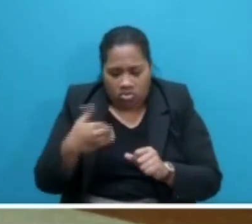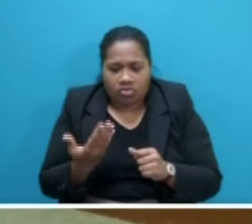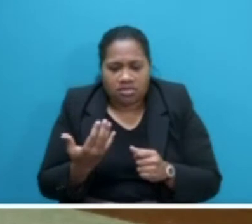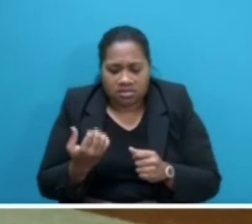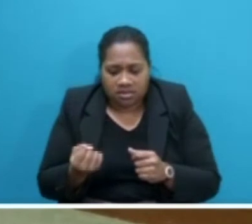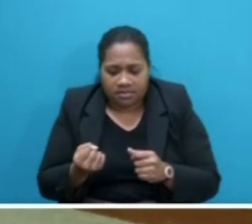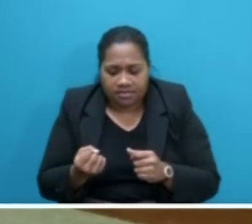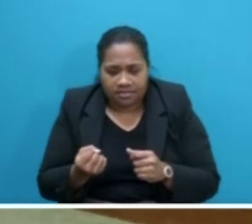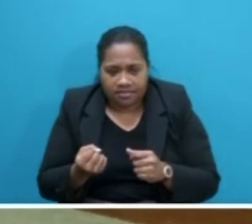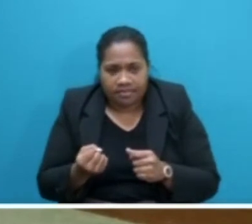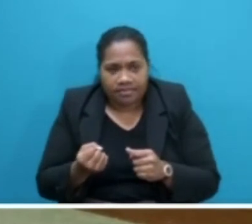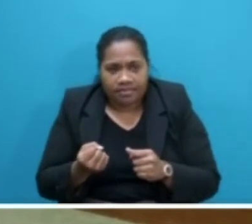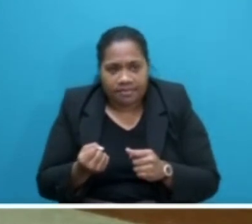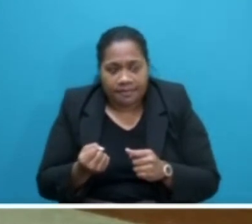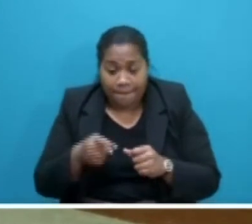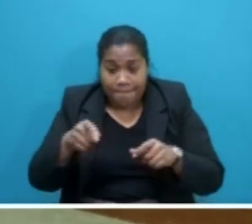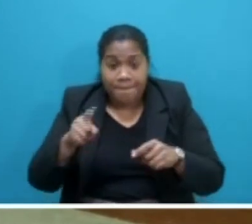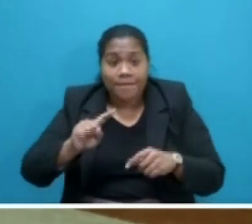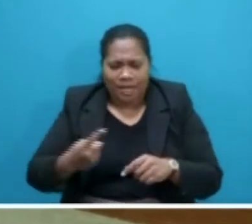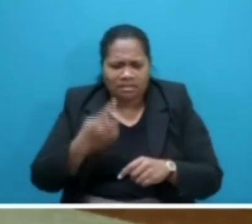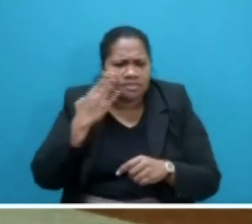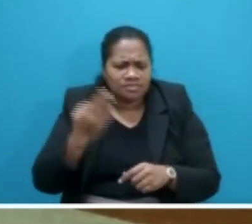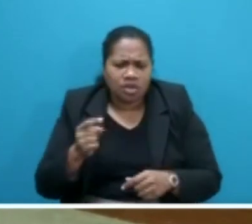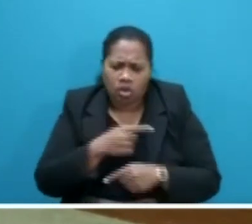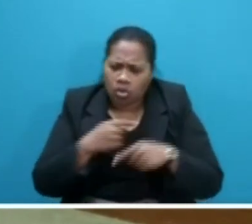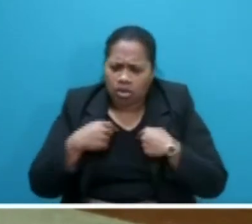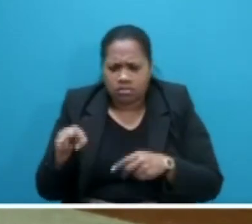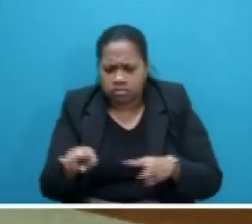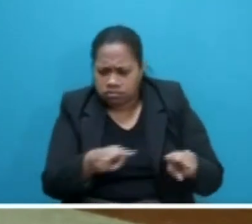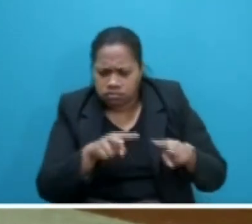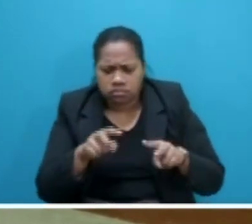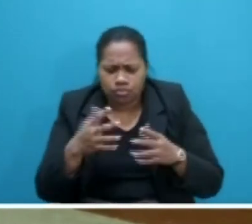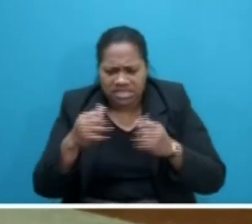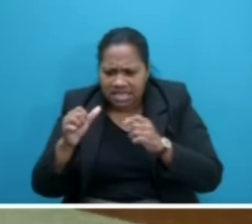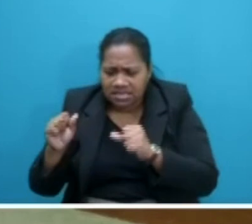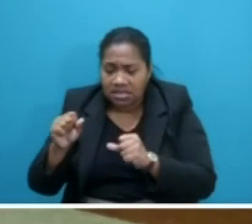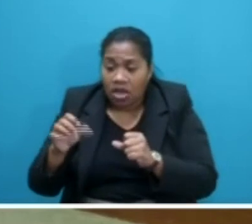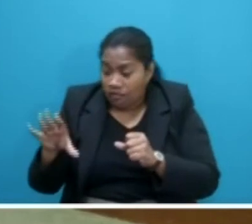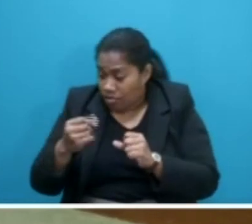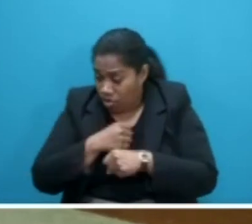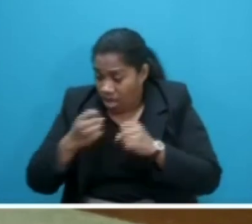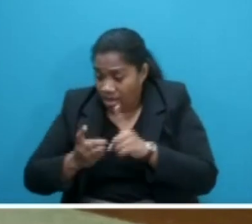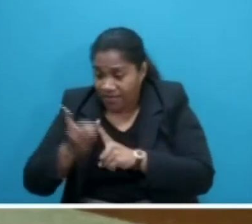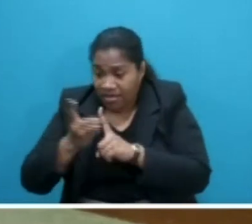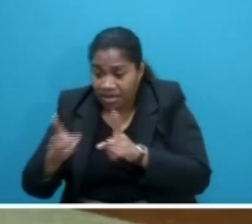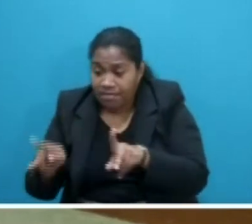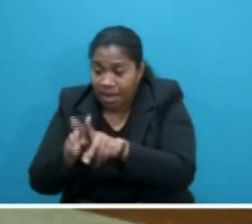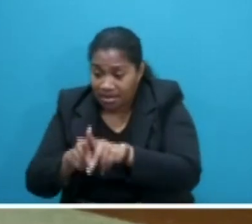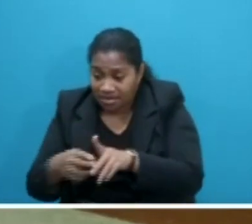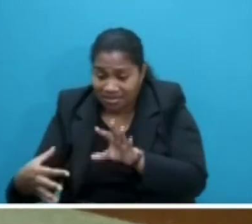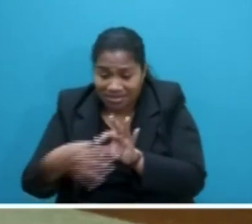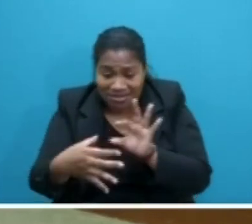we are seeing successes. Along with critical support from our development partners in civil society, we are making life